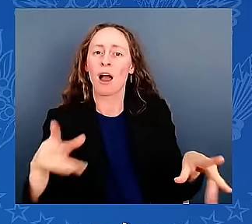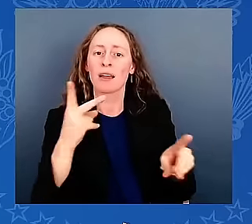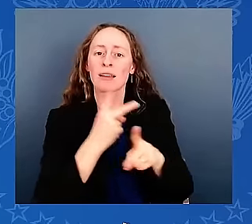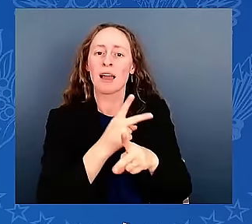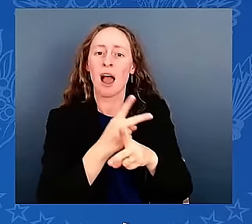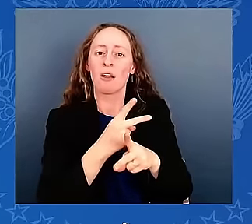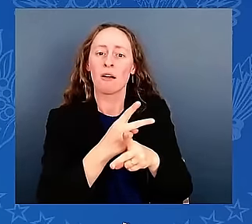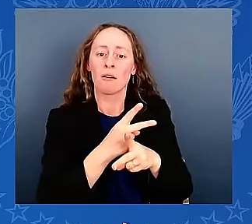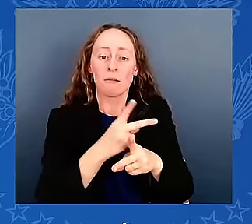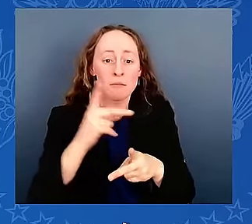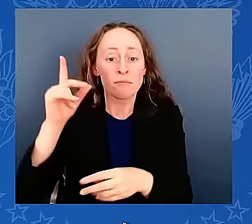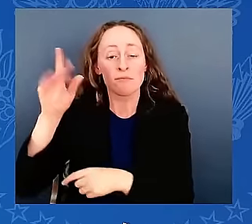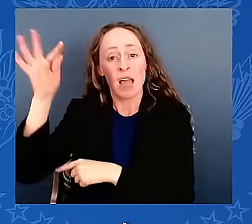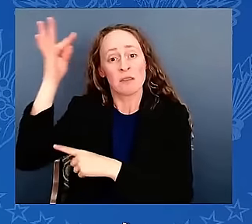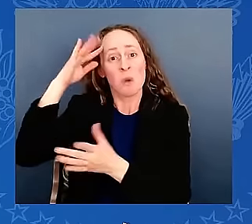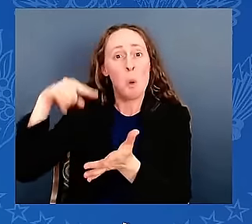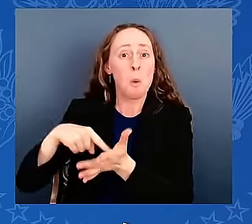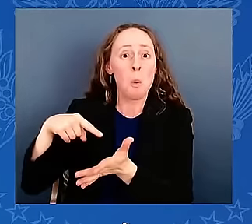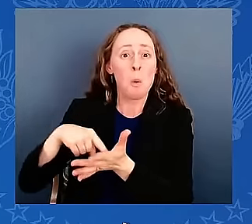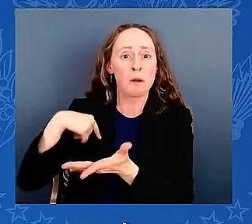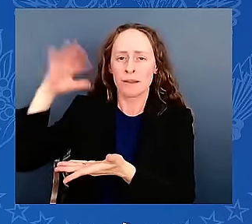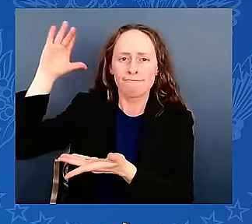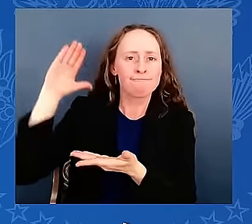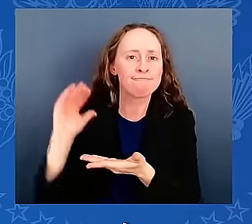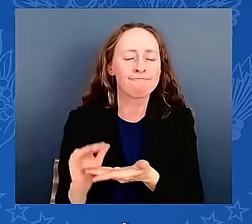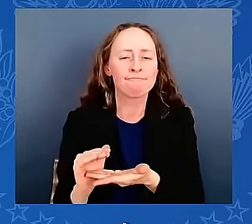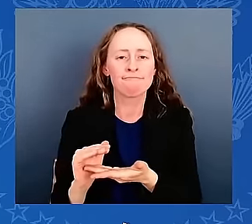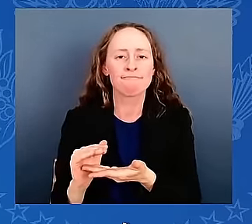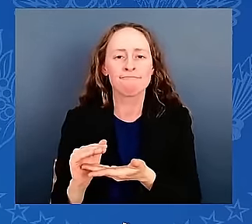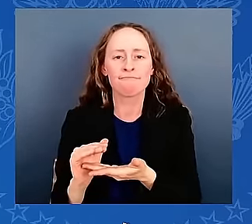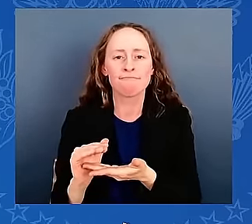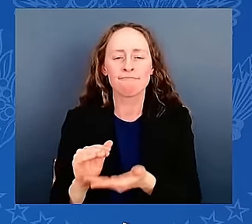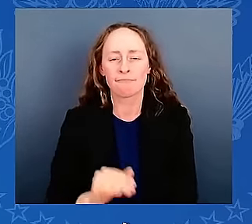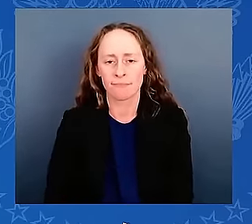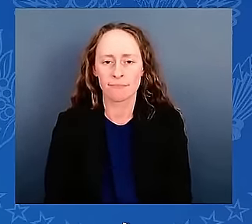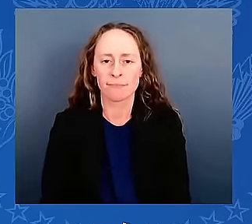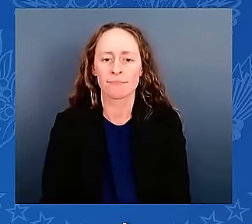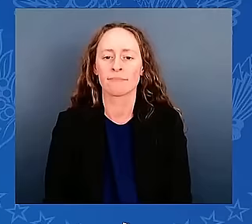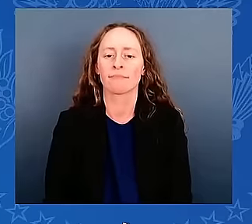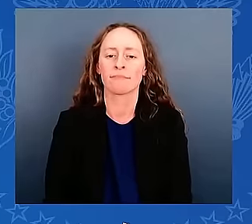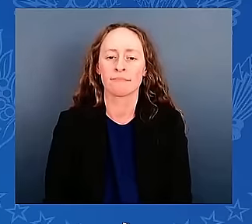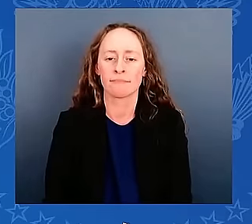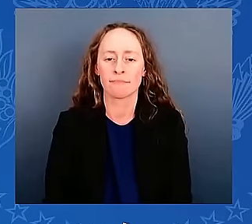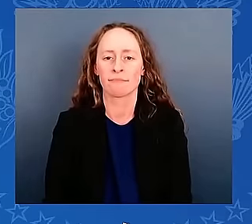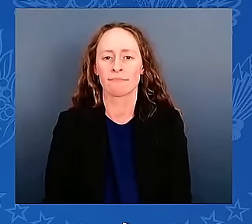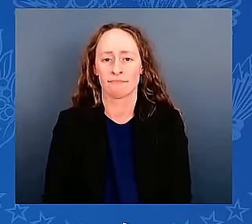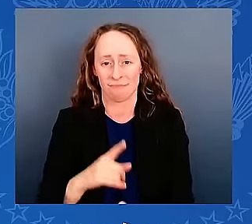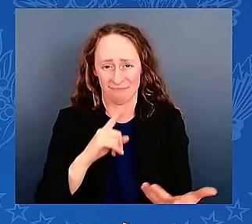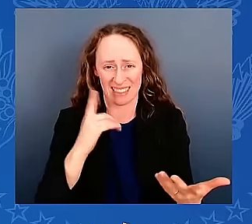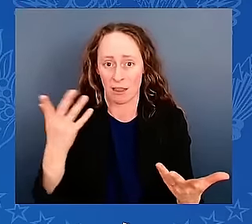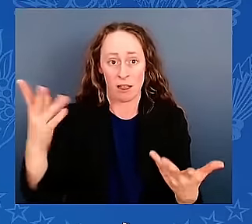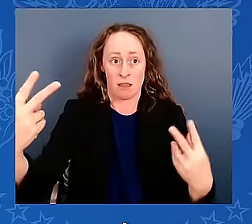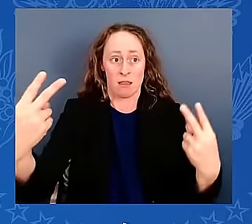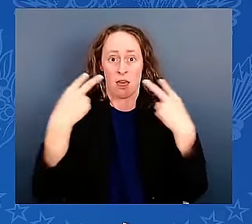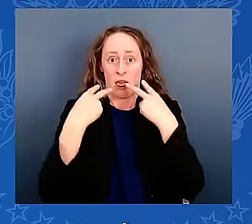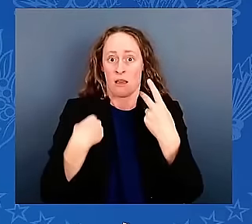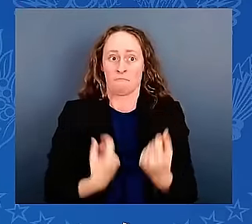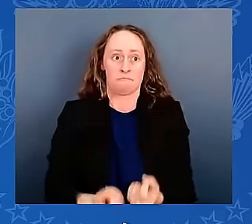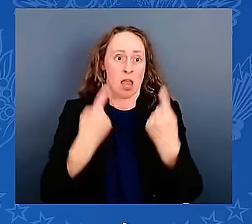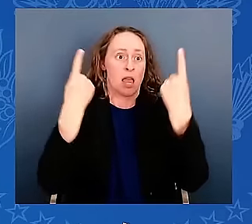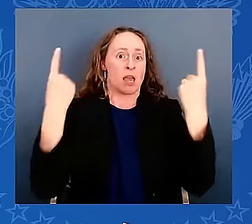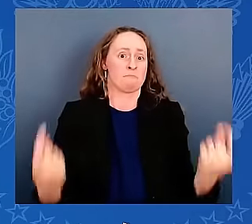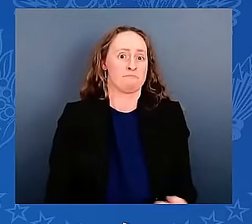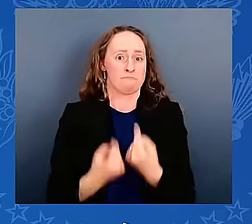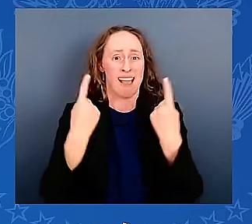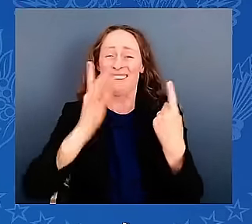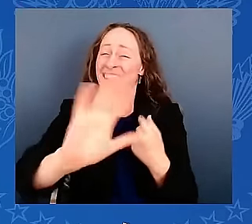folks. But they've convinced us that any spending of money is costly. It's saving money. By God's truth, it's saving